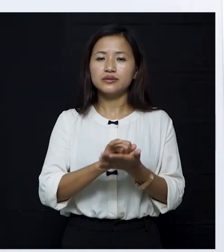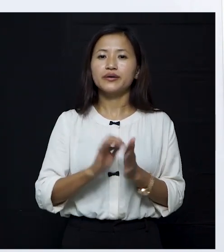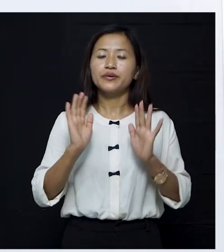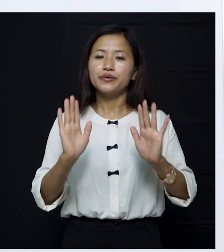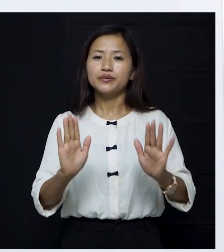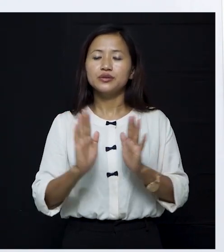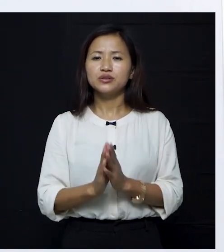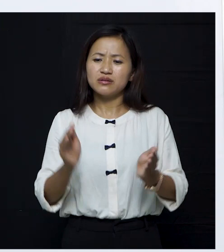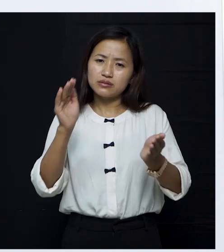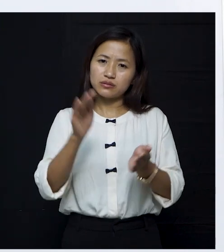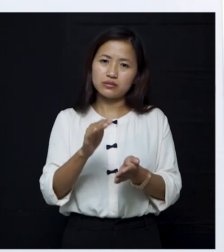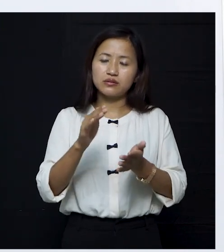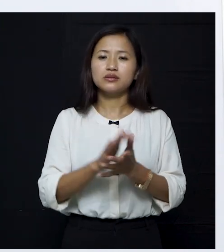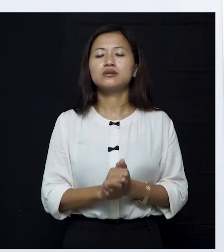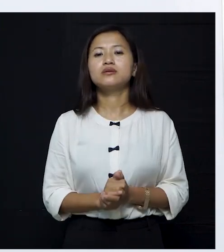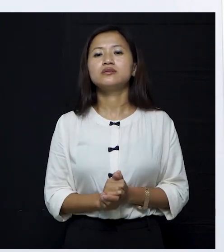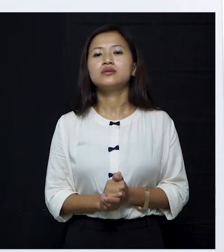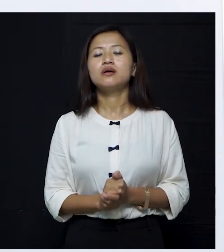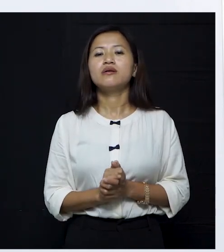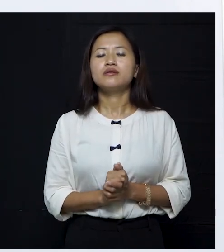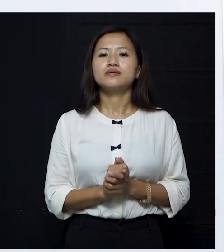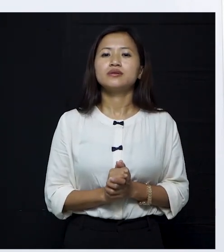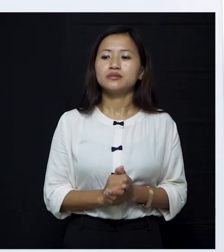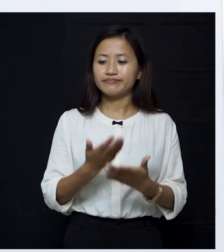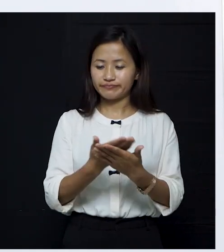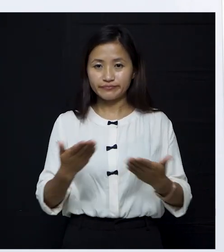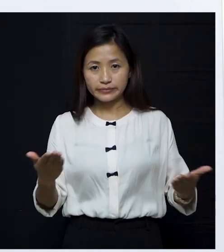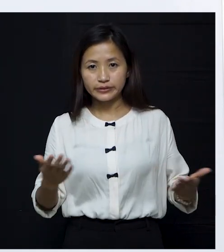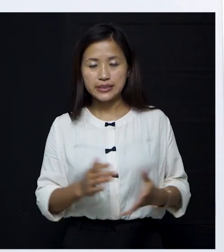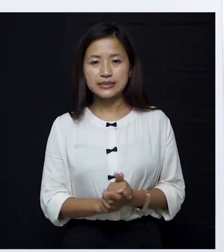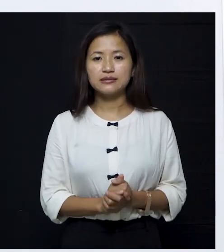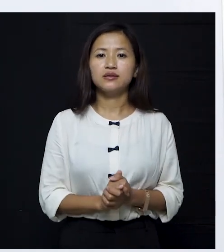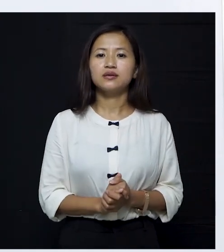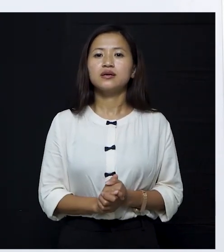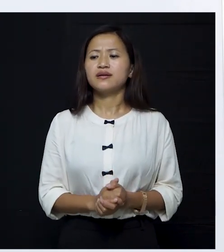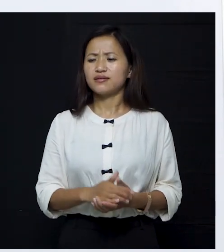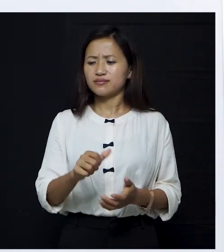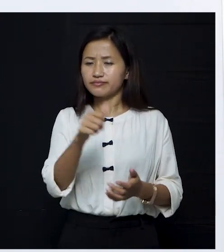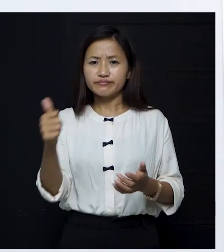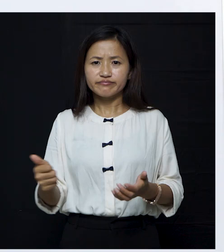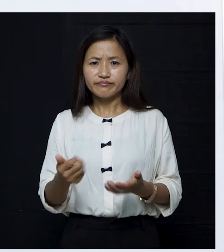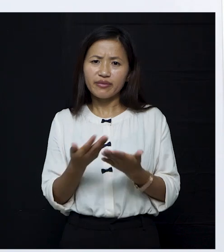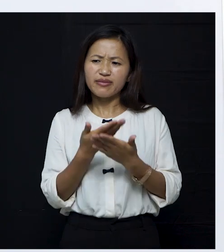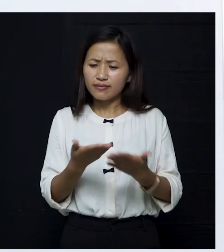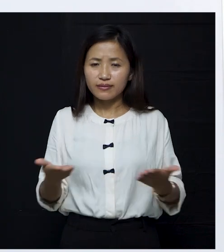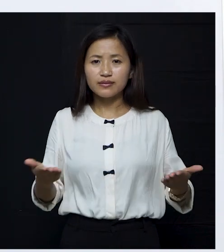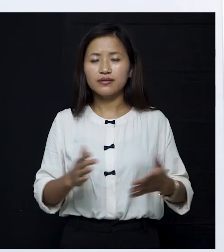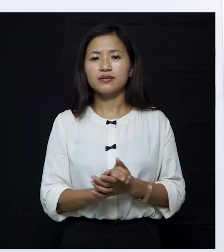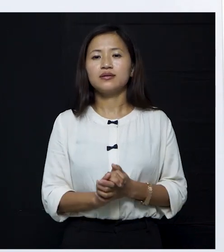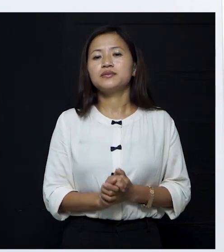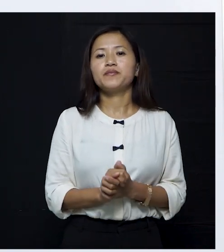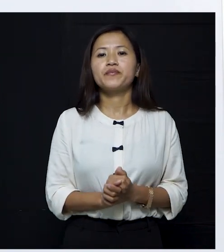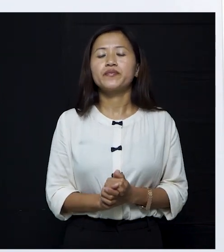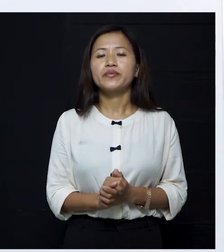have shortage, okay? There is shortage of products. It can be products of any kind, okay? So we have shortage of